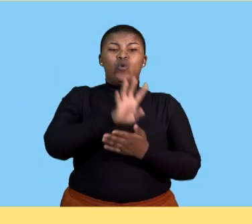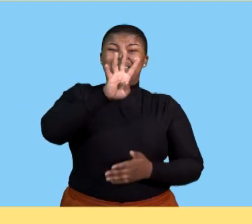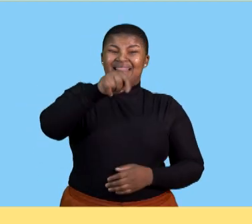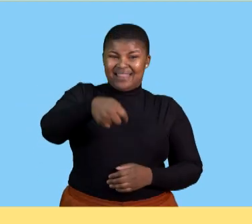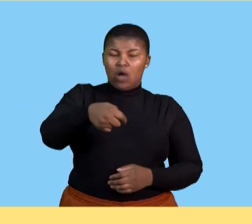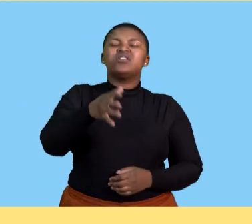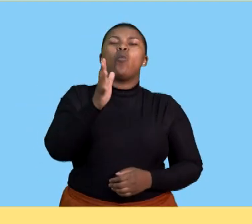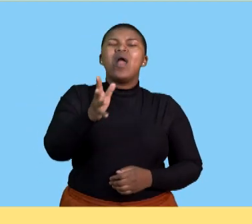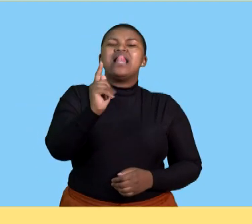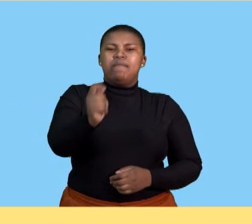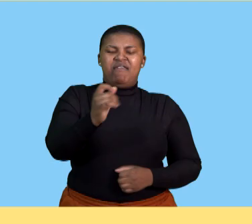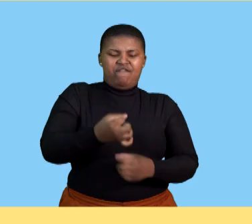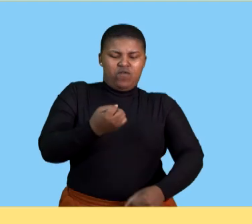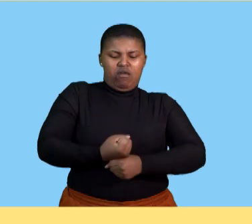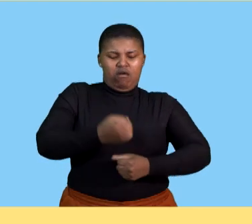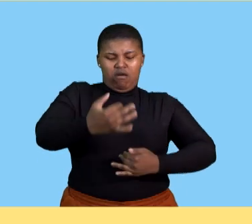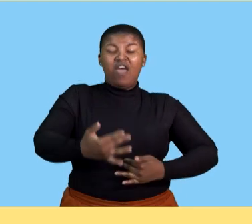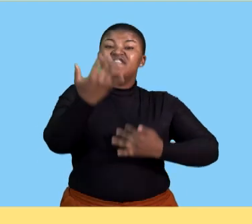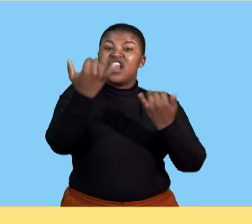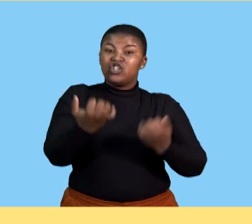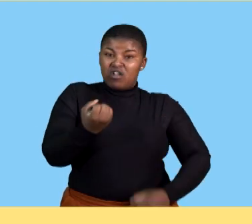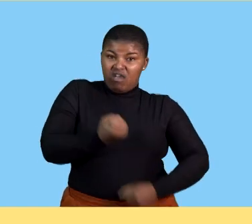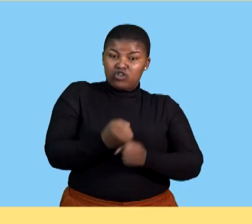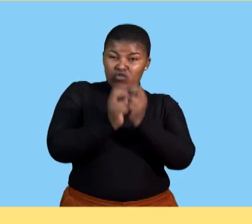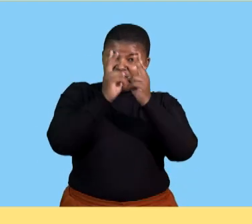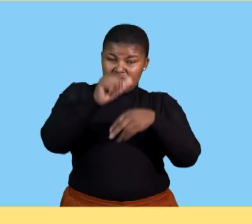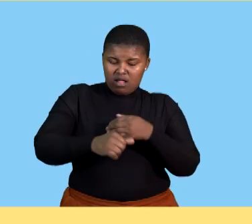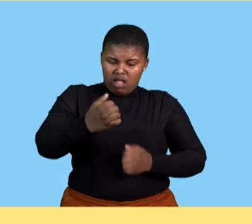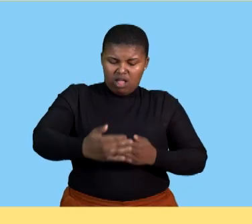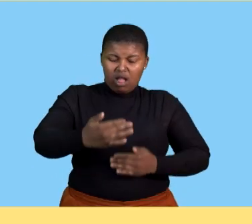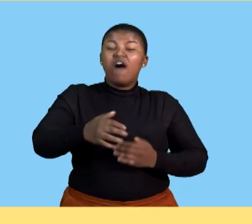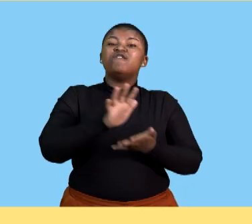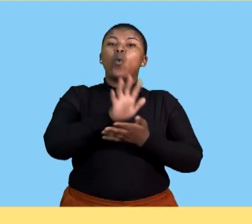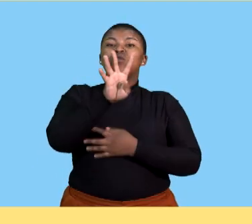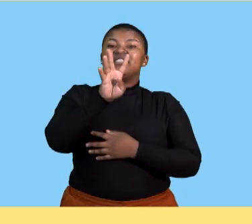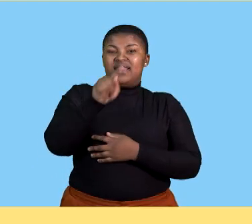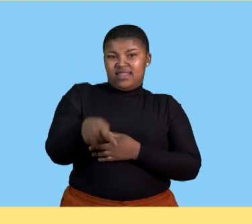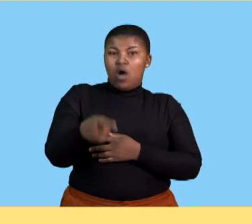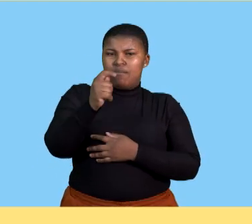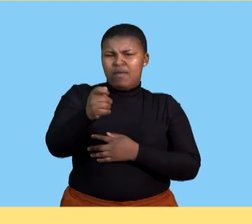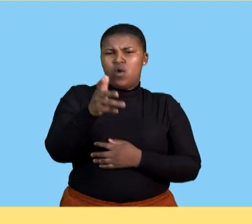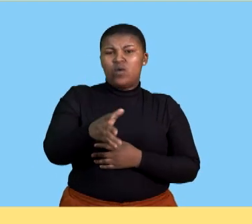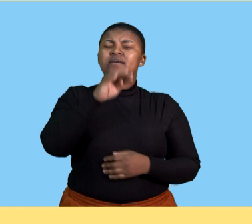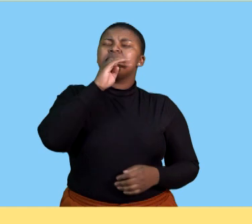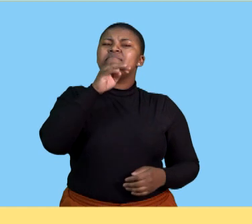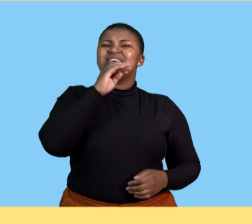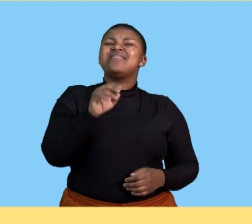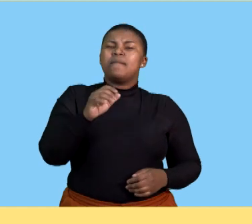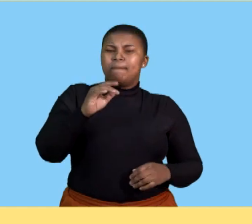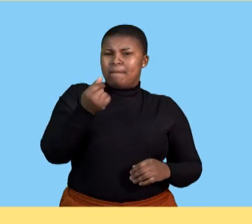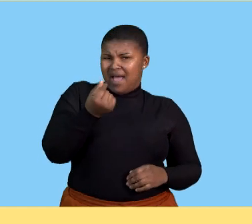will be made during the next financial year on the loan. All right? So we now know that the balance on the loan